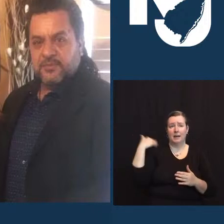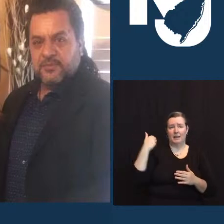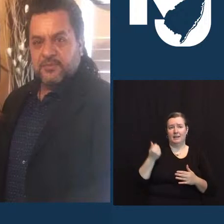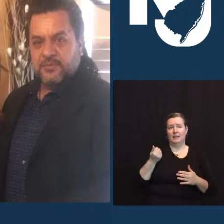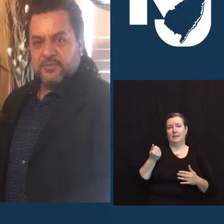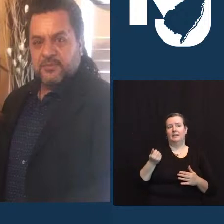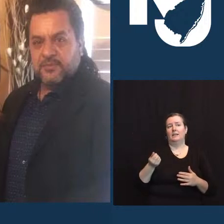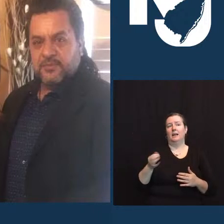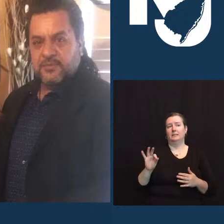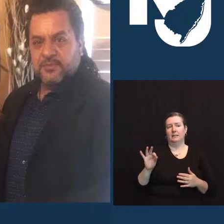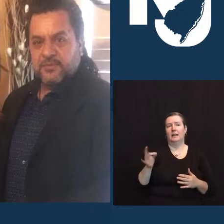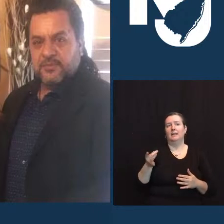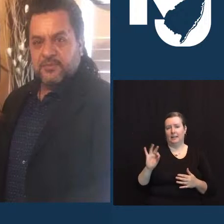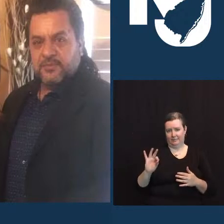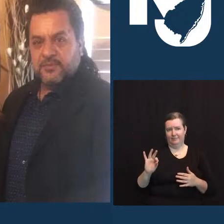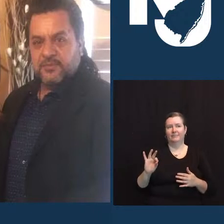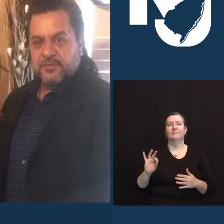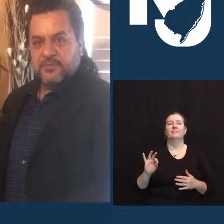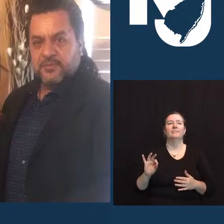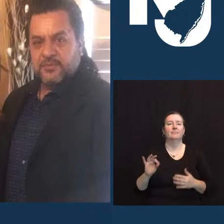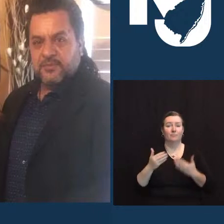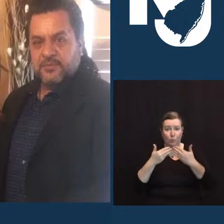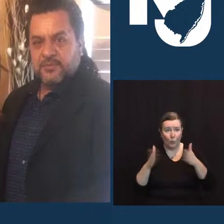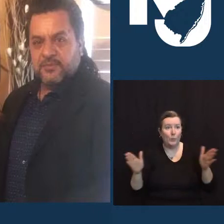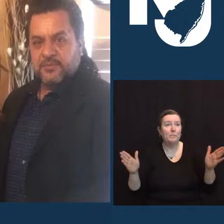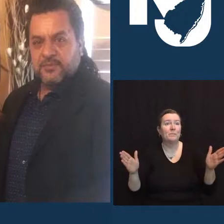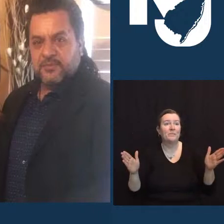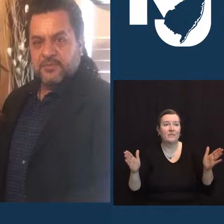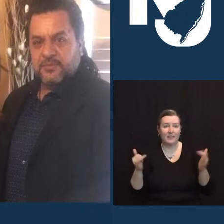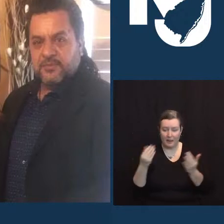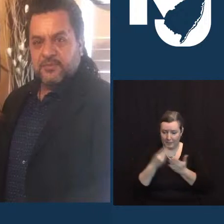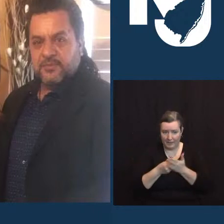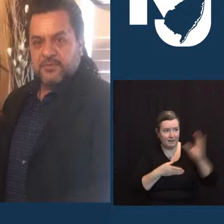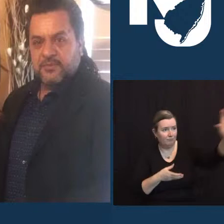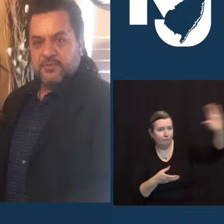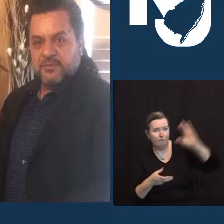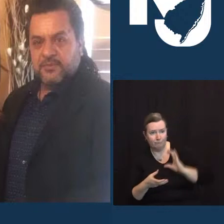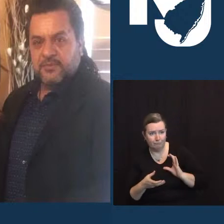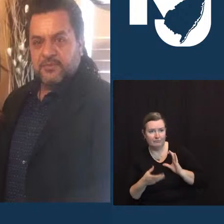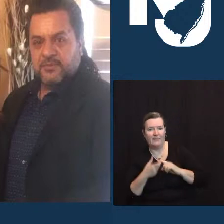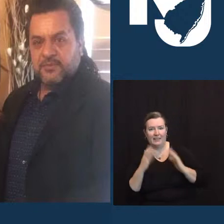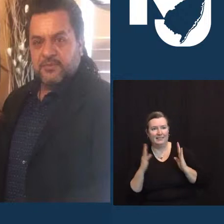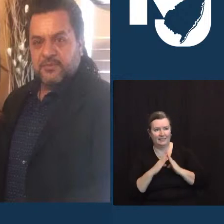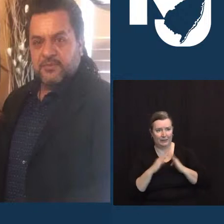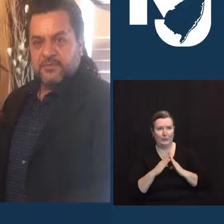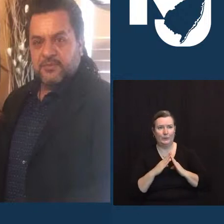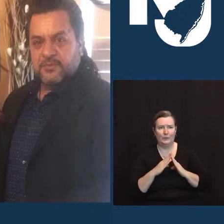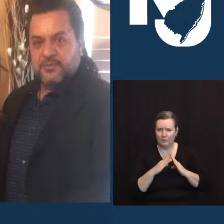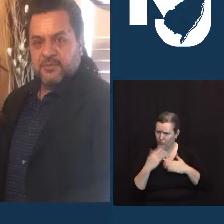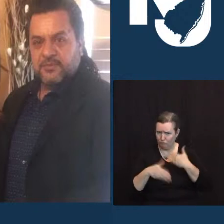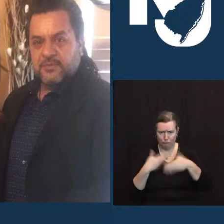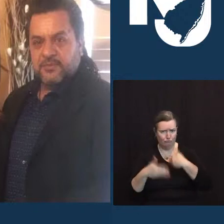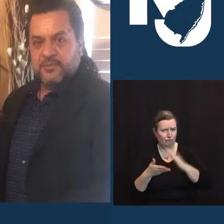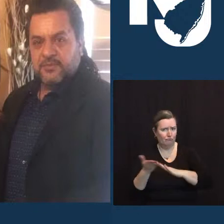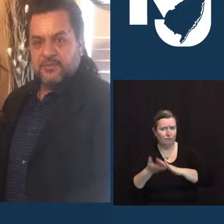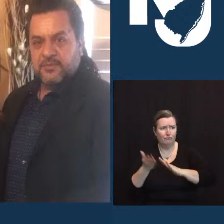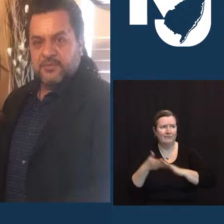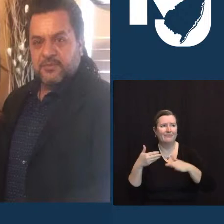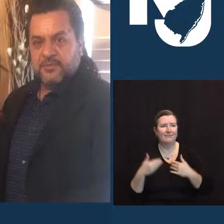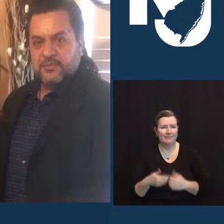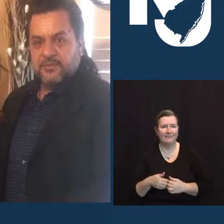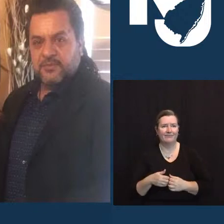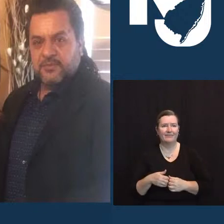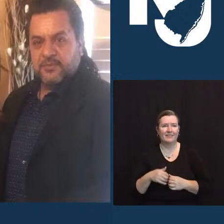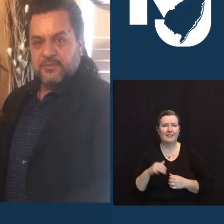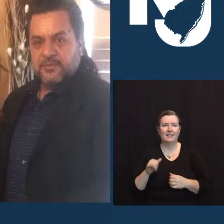Noe hasn't fallen behind on the mortgage. He's ready for the future. So that's Noe, I believe with his wife Carmen. I spoke to